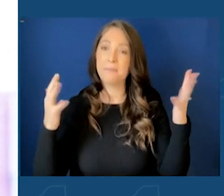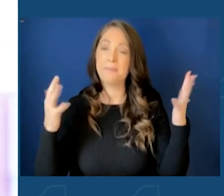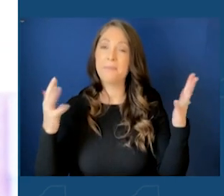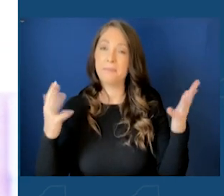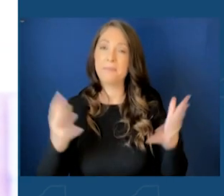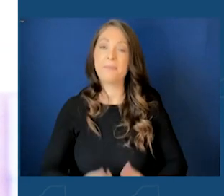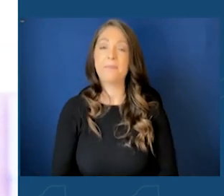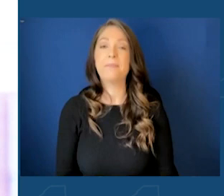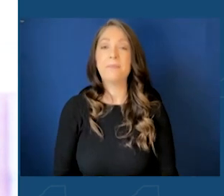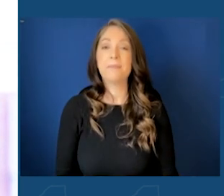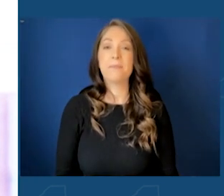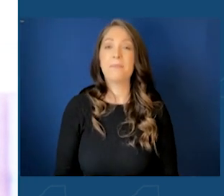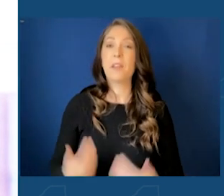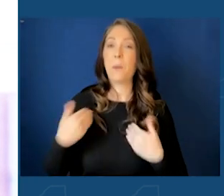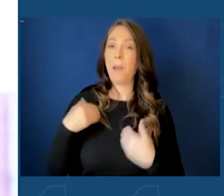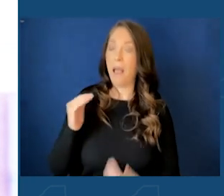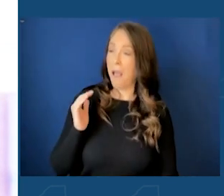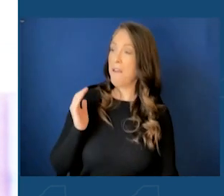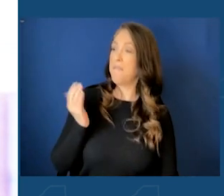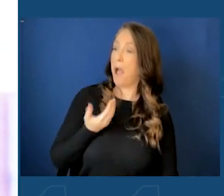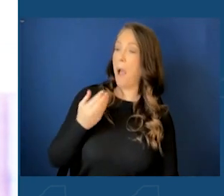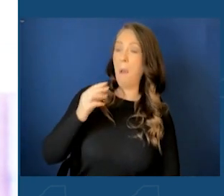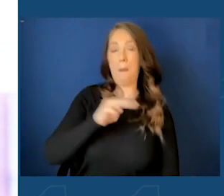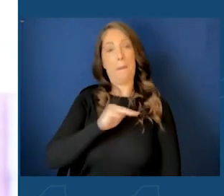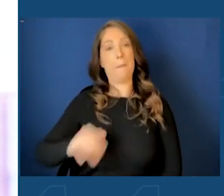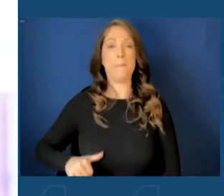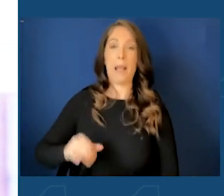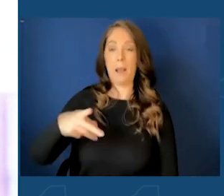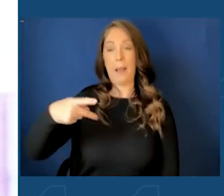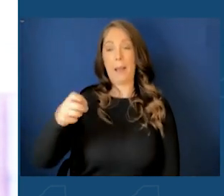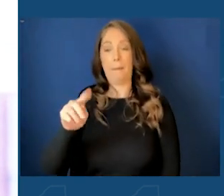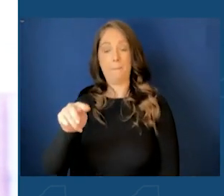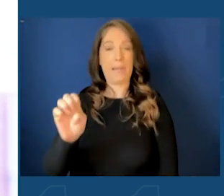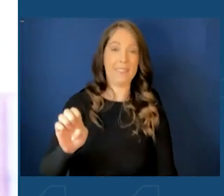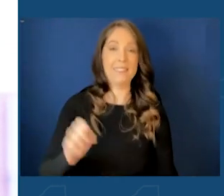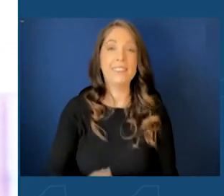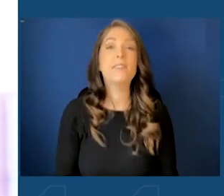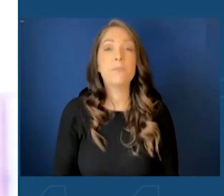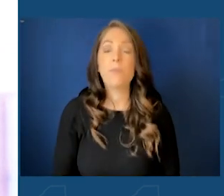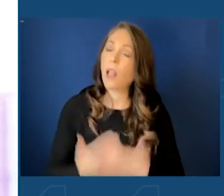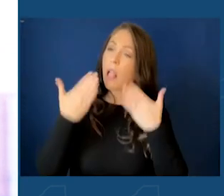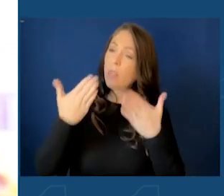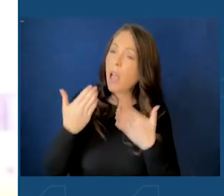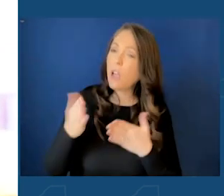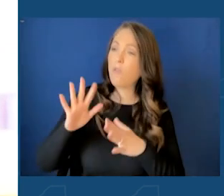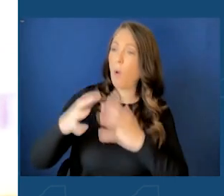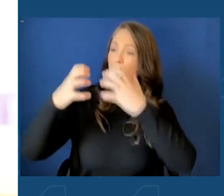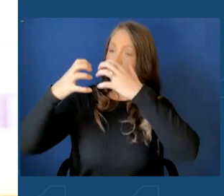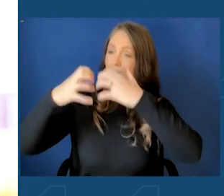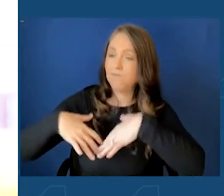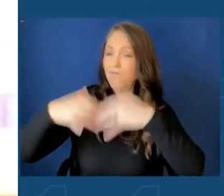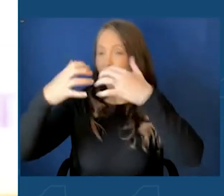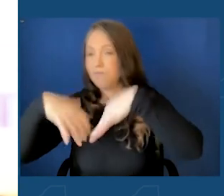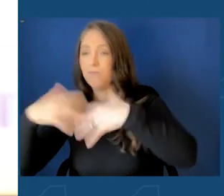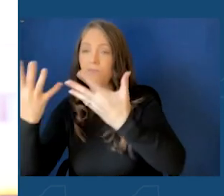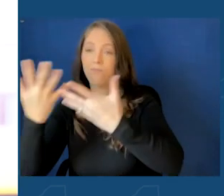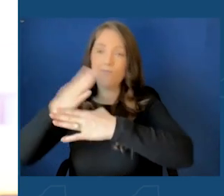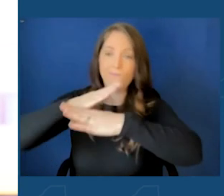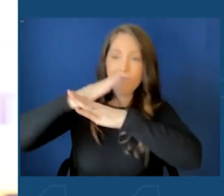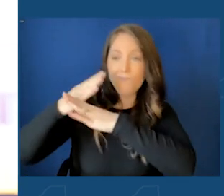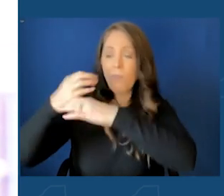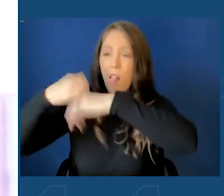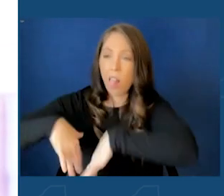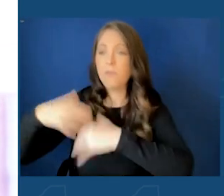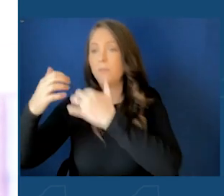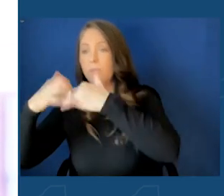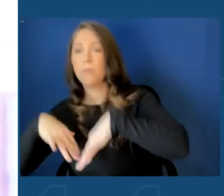We have our own Mayor Pete, so I want to thank you for really breaking down the barriers and sort of the human reaction where